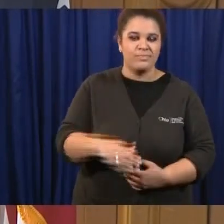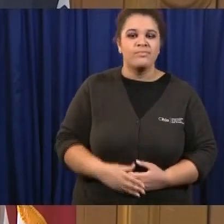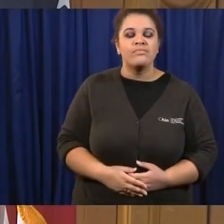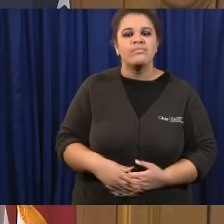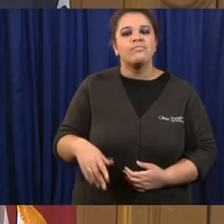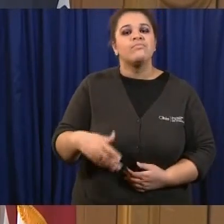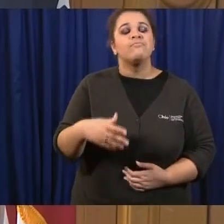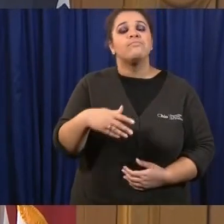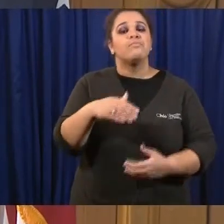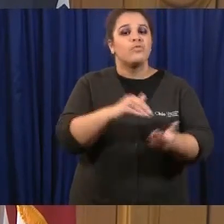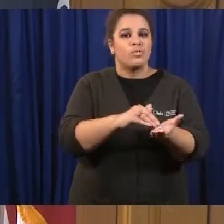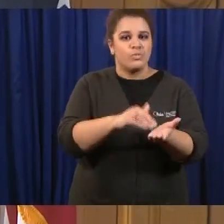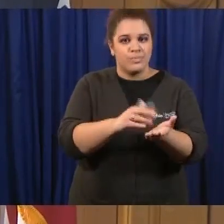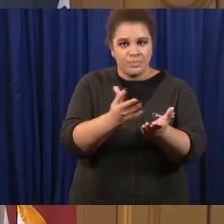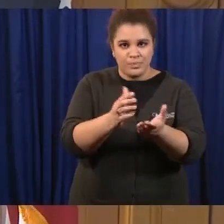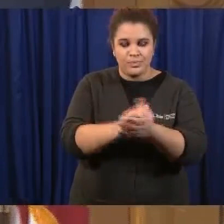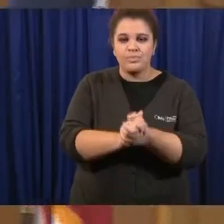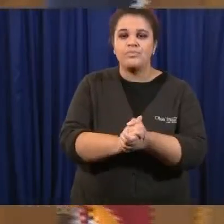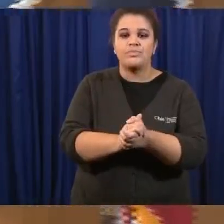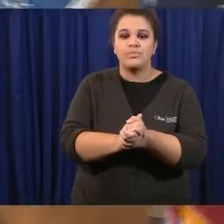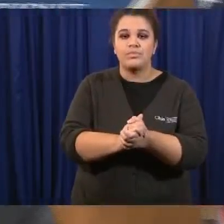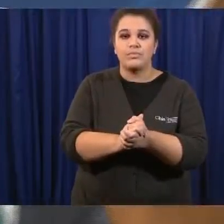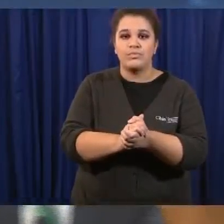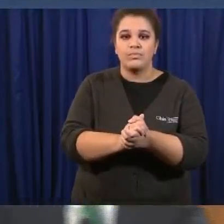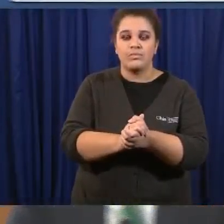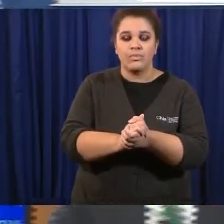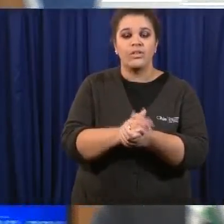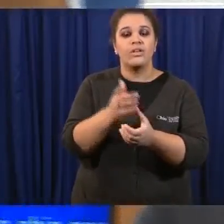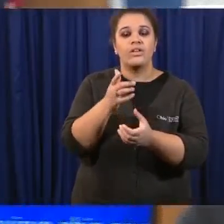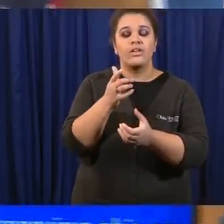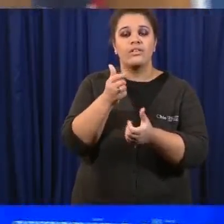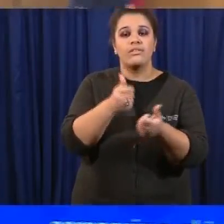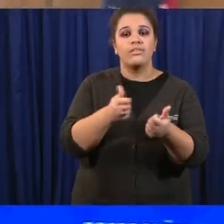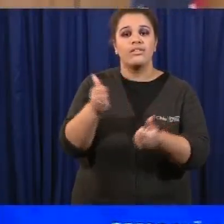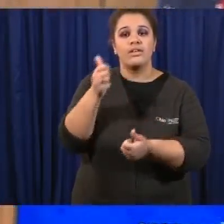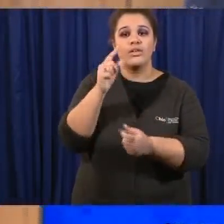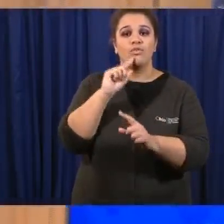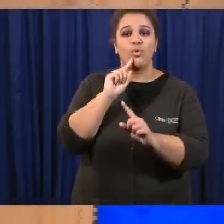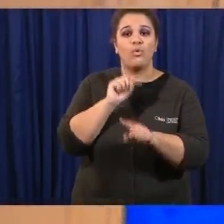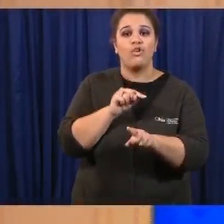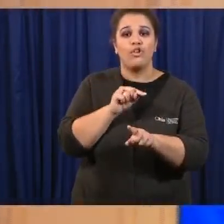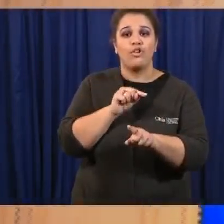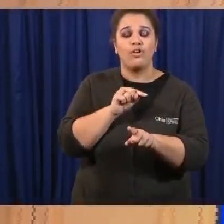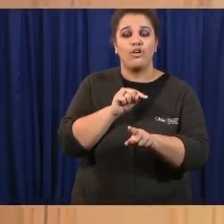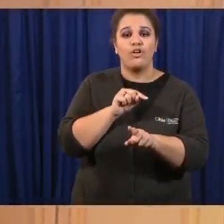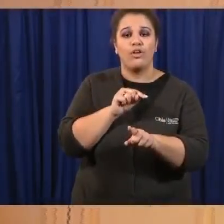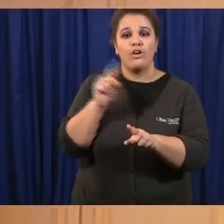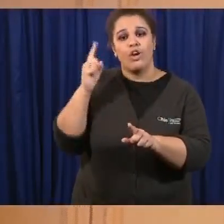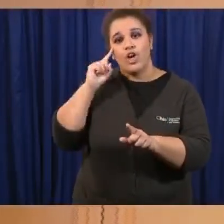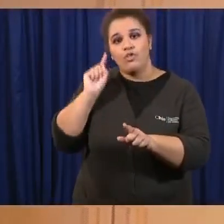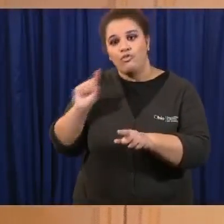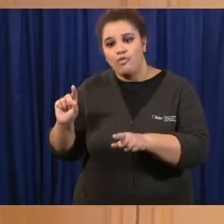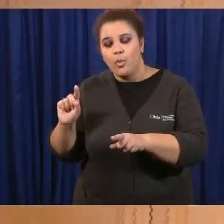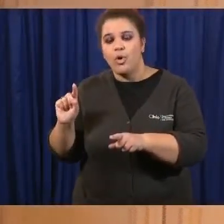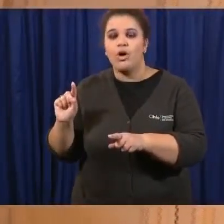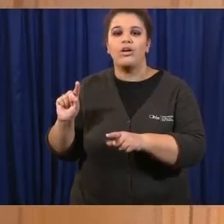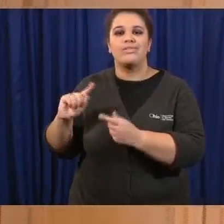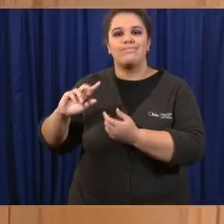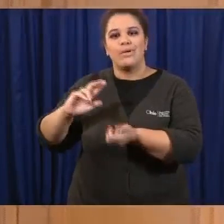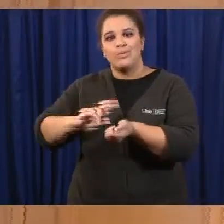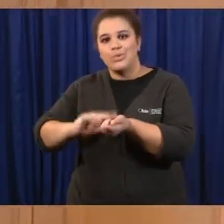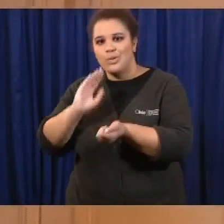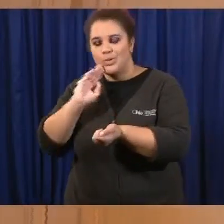Acton. Doctor, you have yet to sign the order regarding notification of residents and